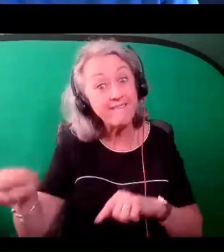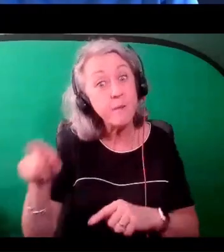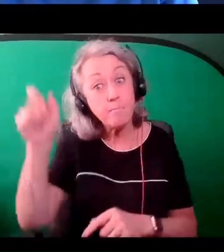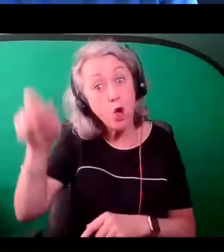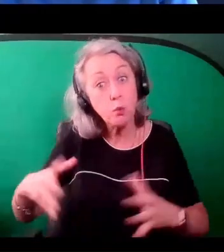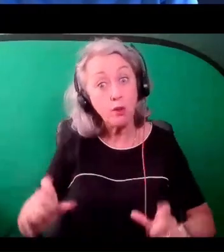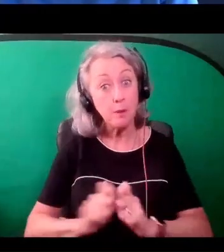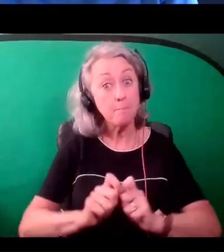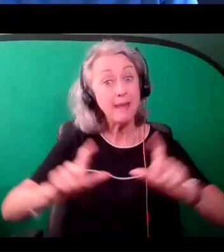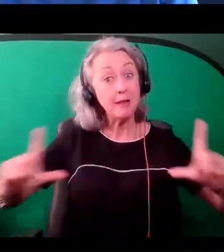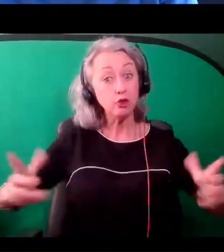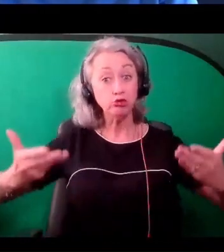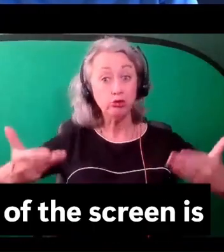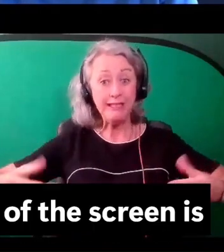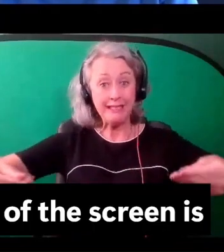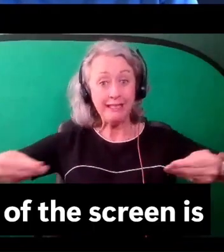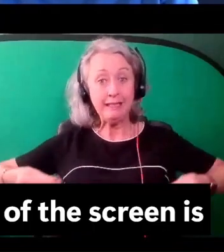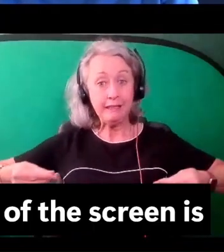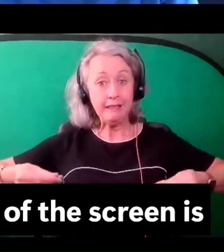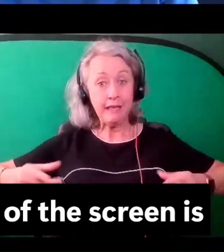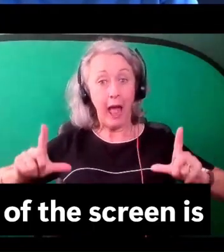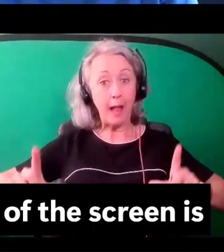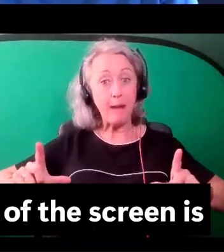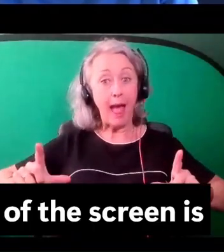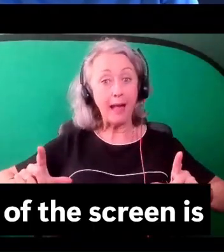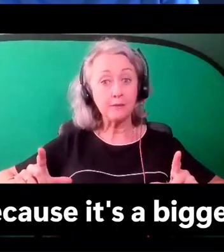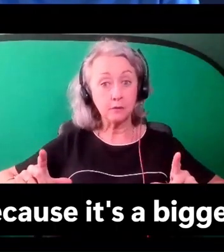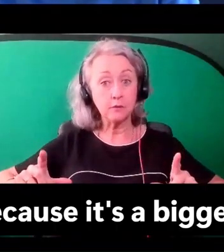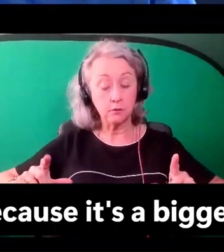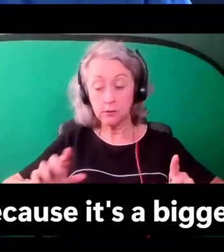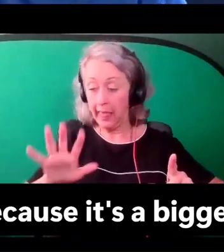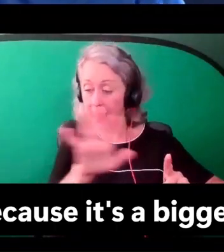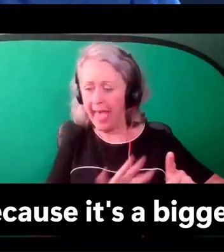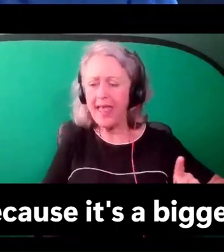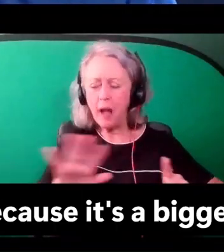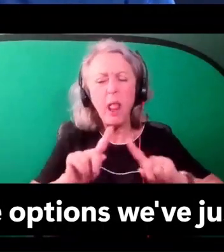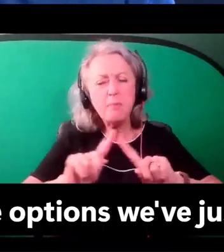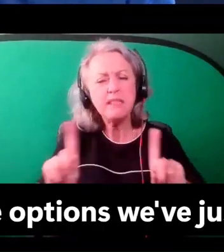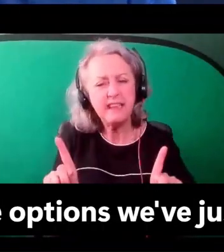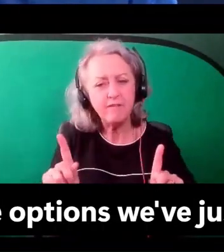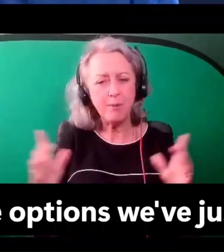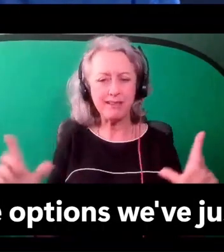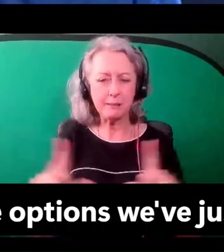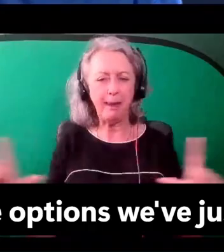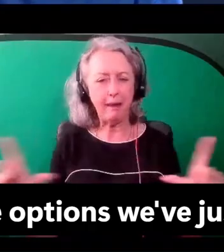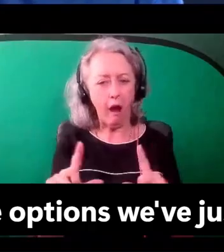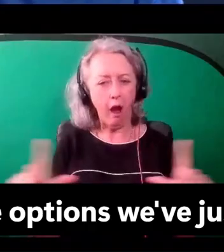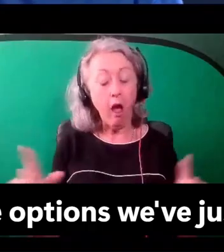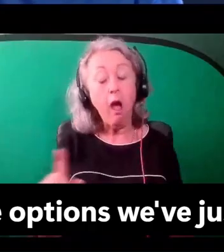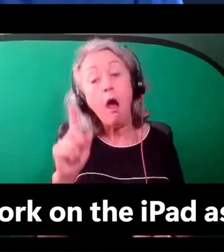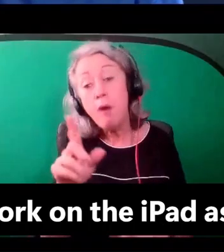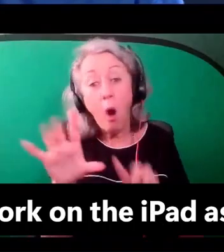screen, the layout of the screen is slightly different because it's a bigger screen. But